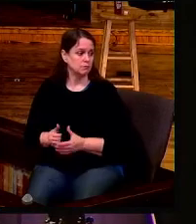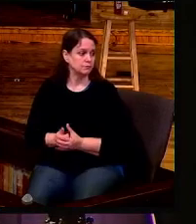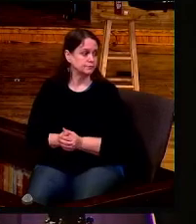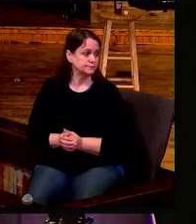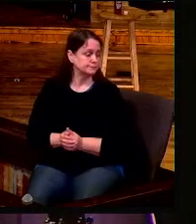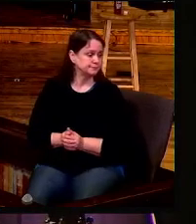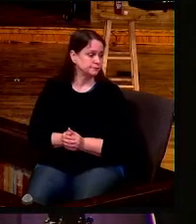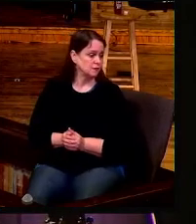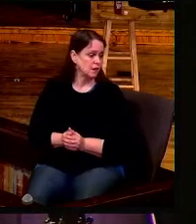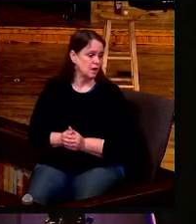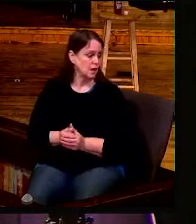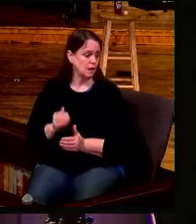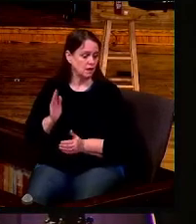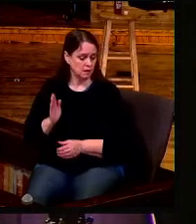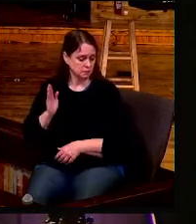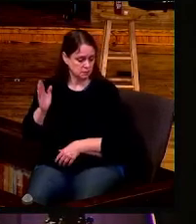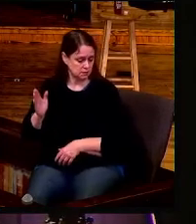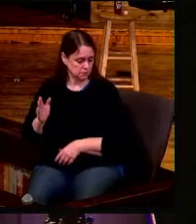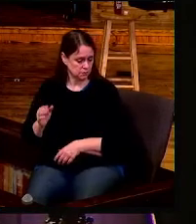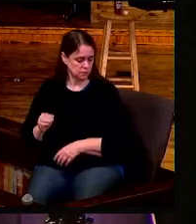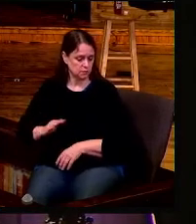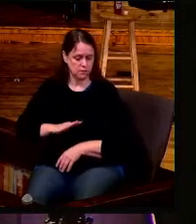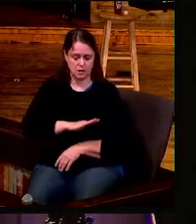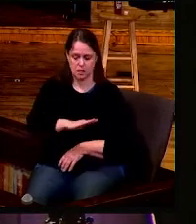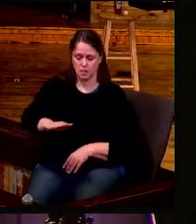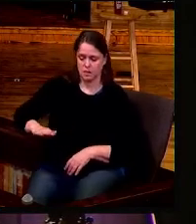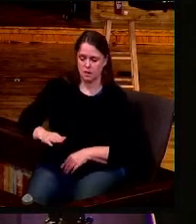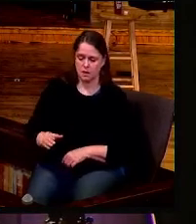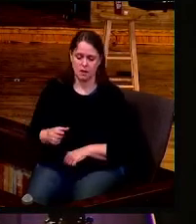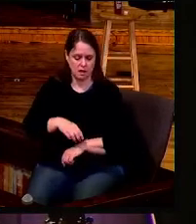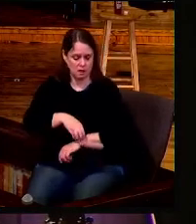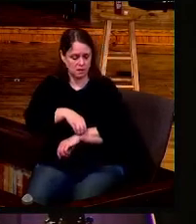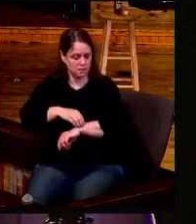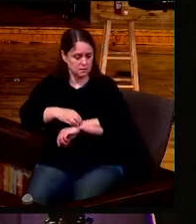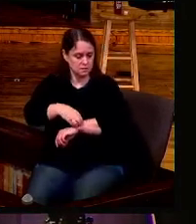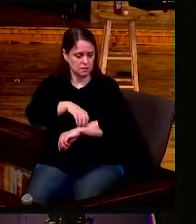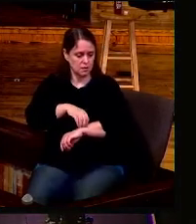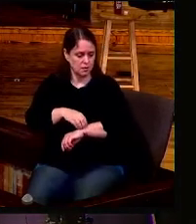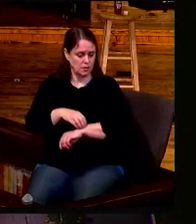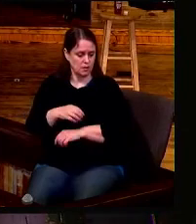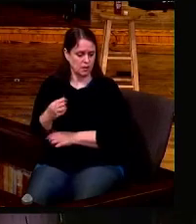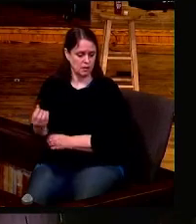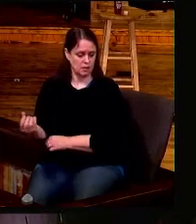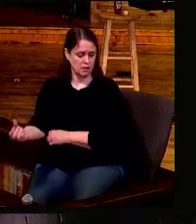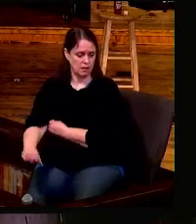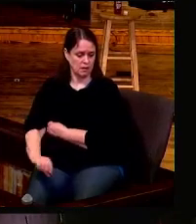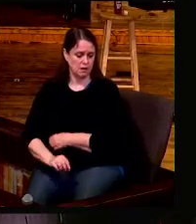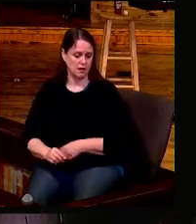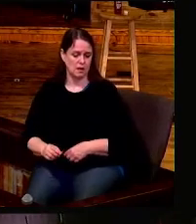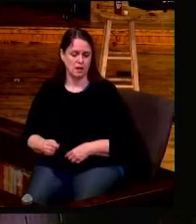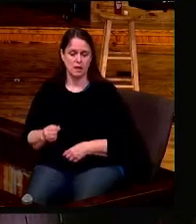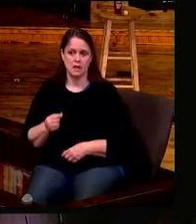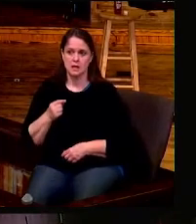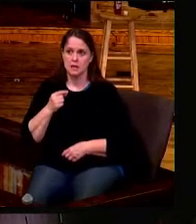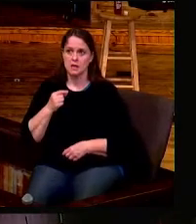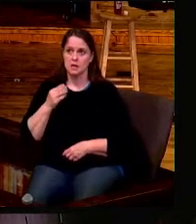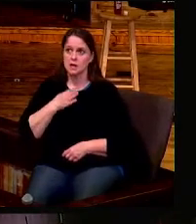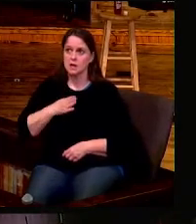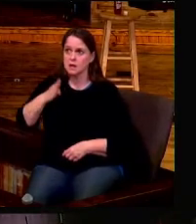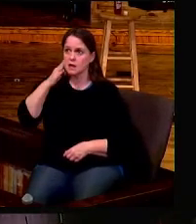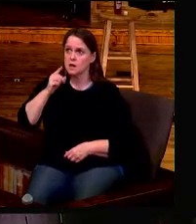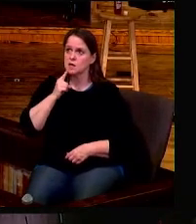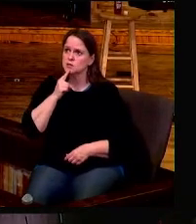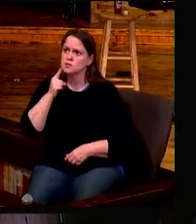Again, He continued, He called the dry land earth, and He called and He said and He spoke everything we see into existence.